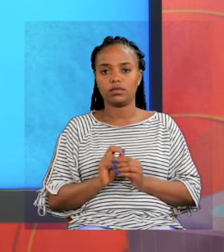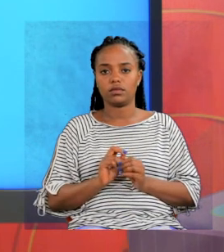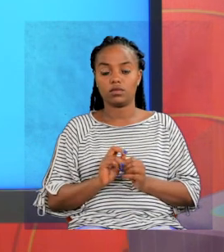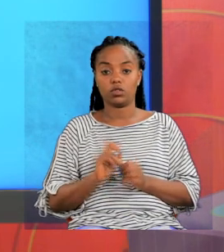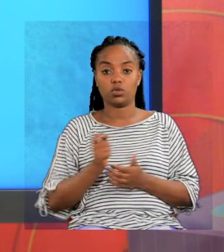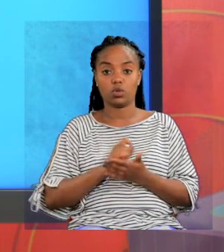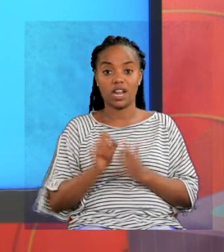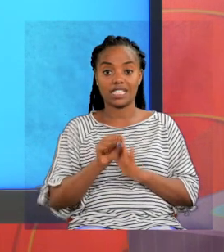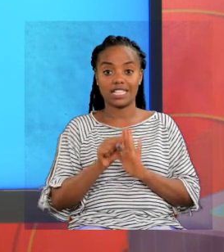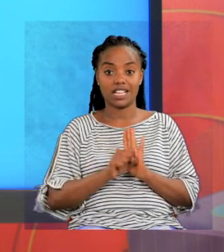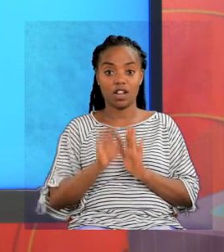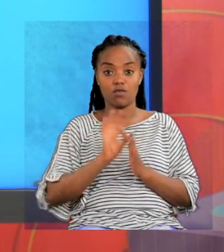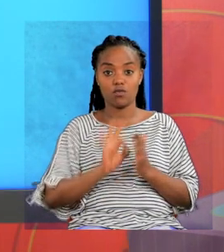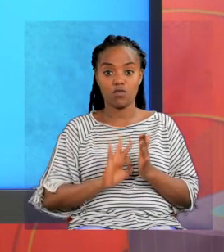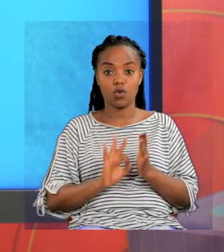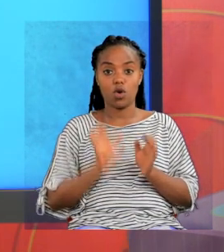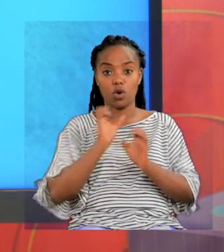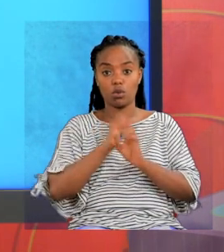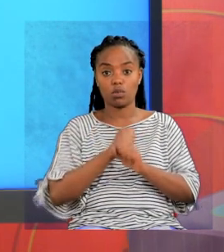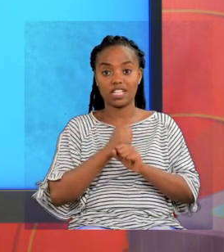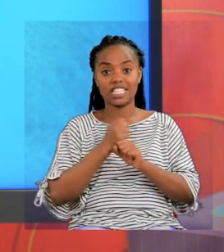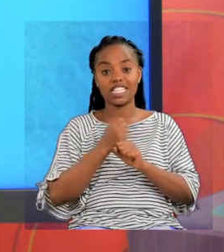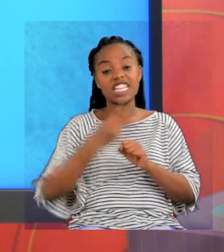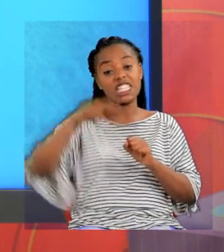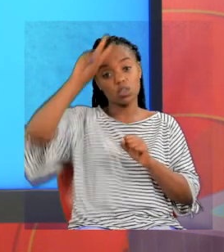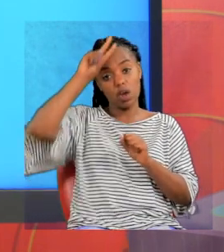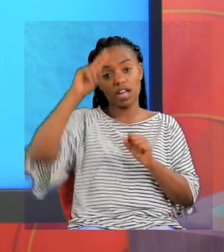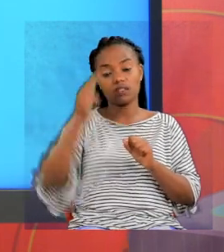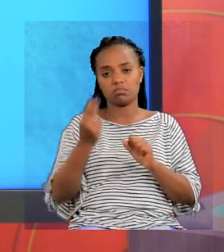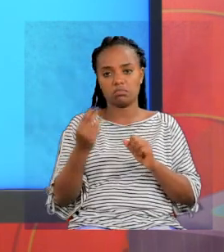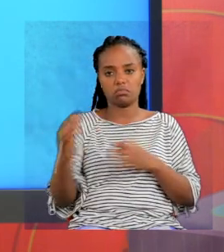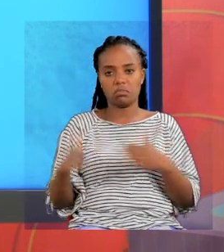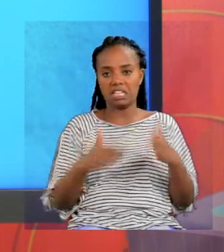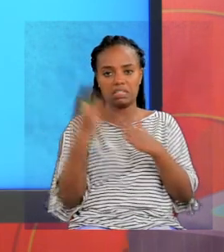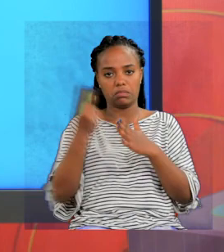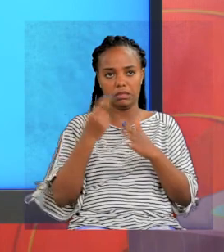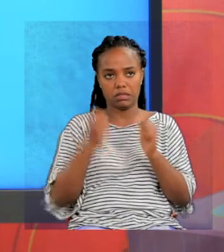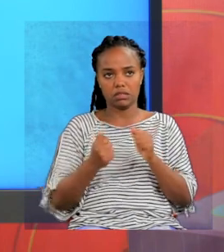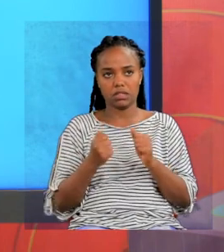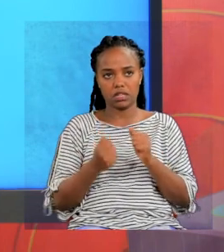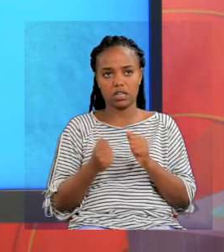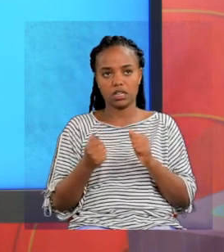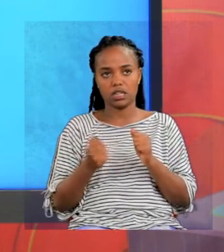To write in standard form, apply completing square meter for this part, and you will have this one.